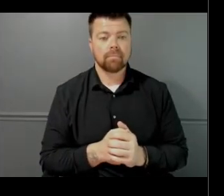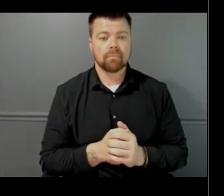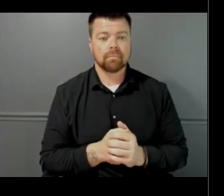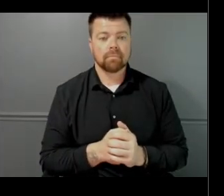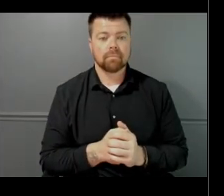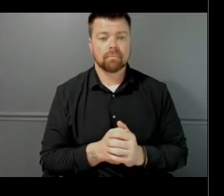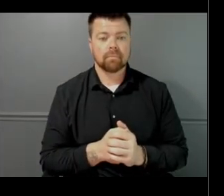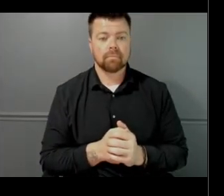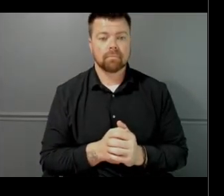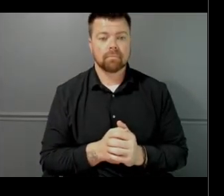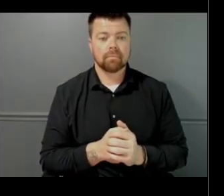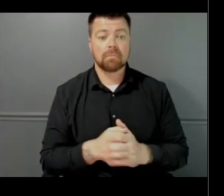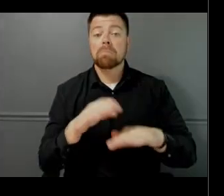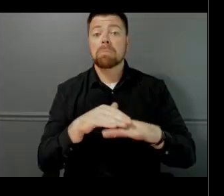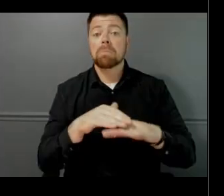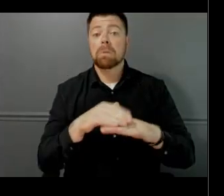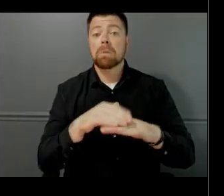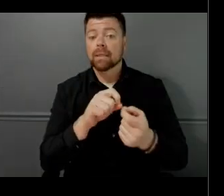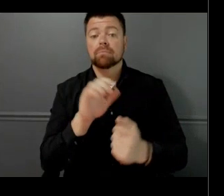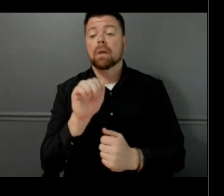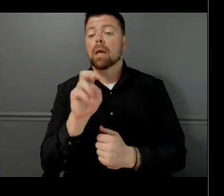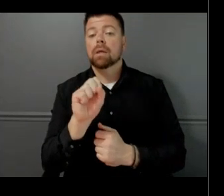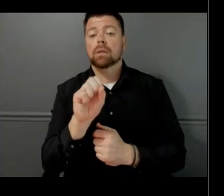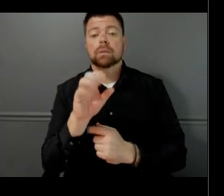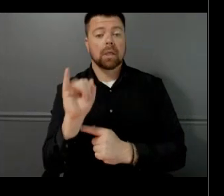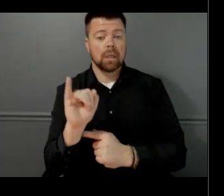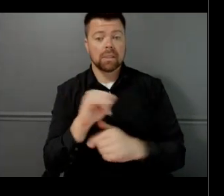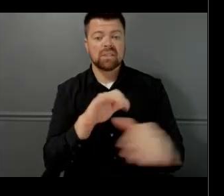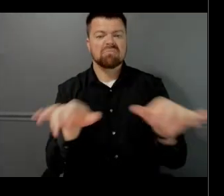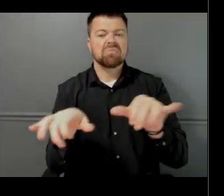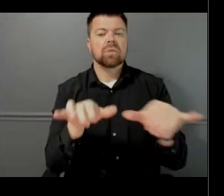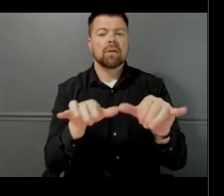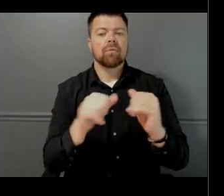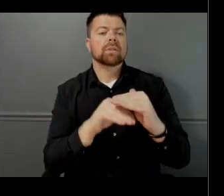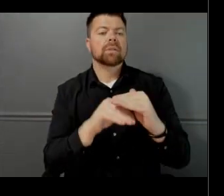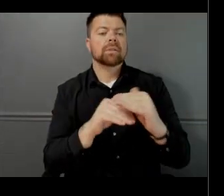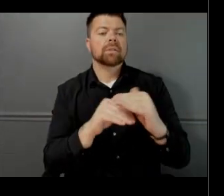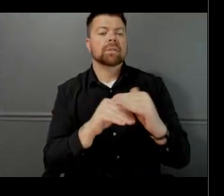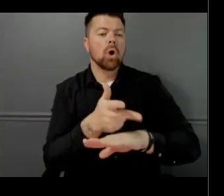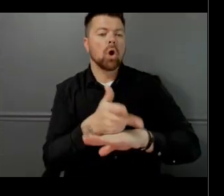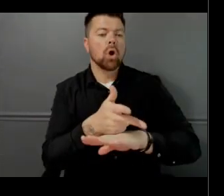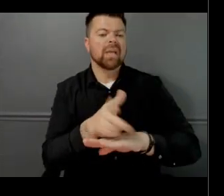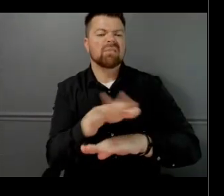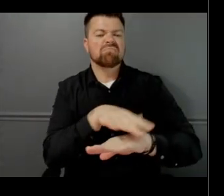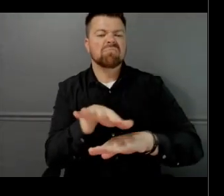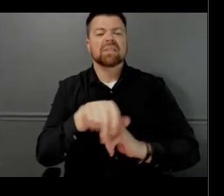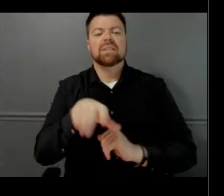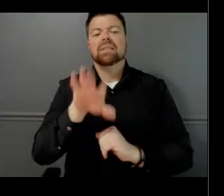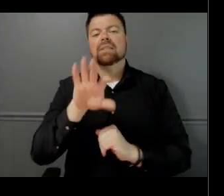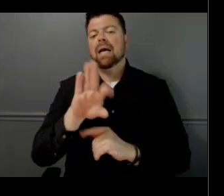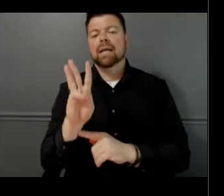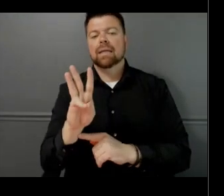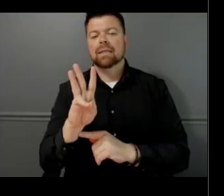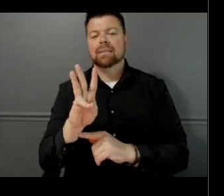The minimum specification in the ANSI standard for an accessible parking space is